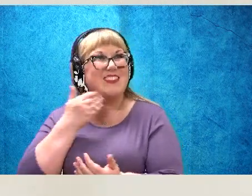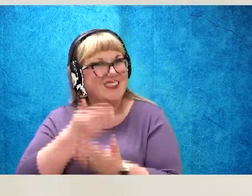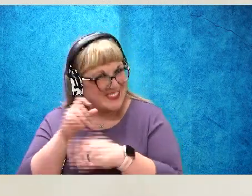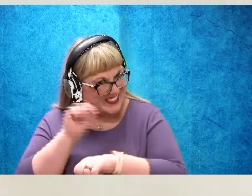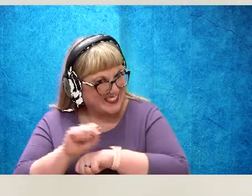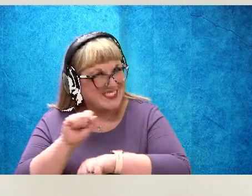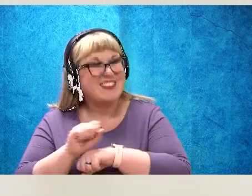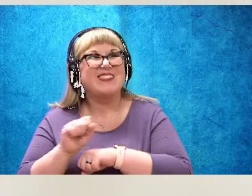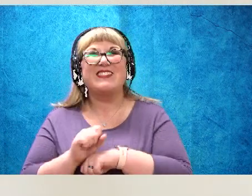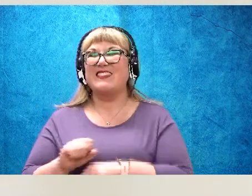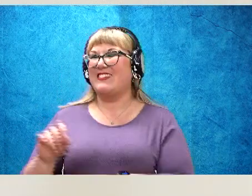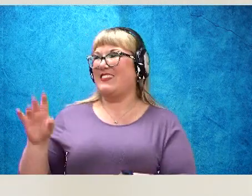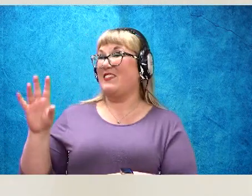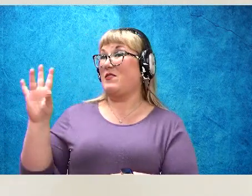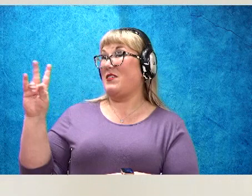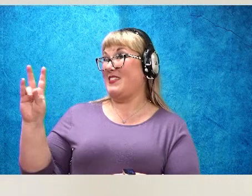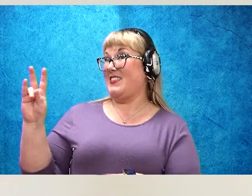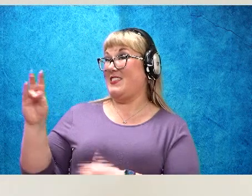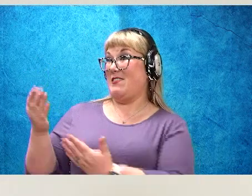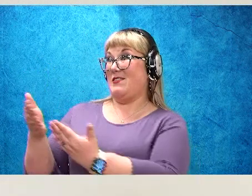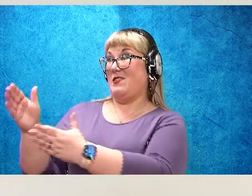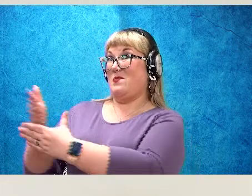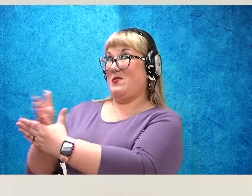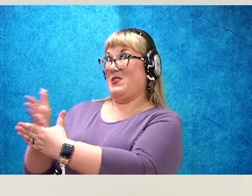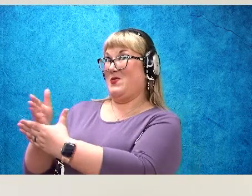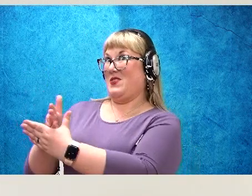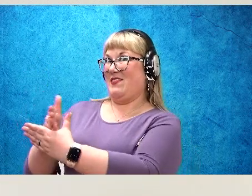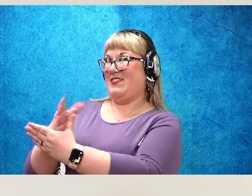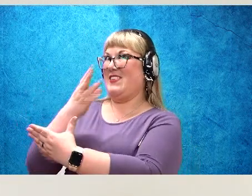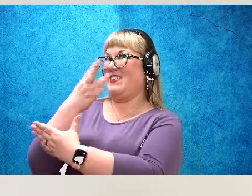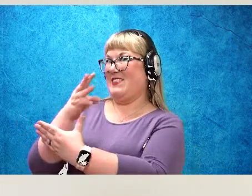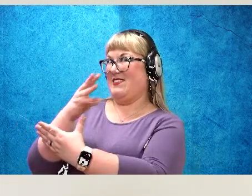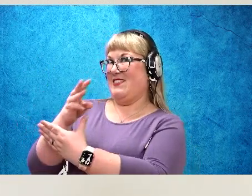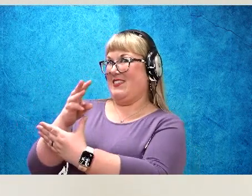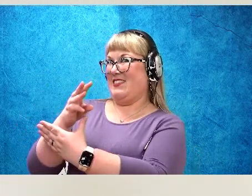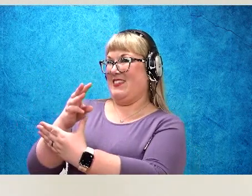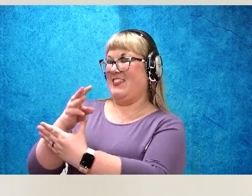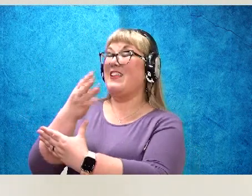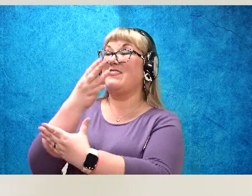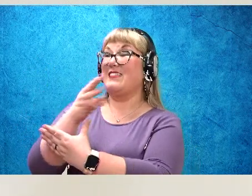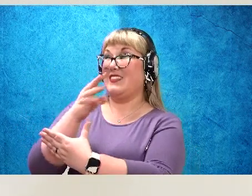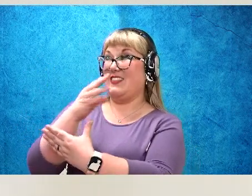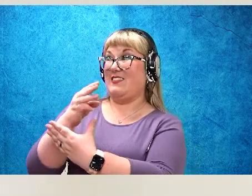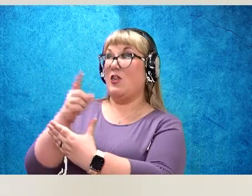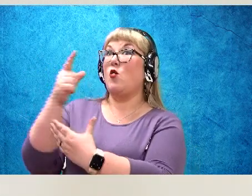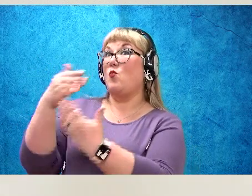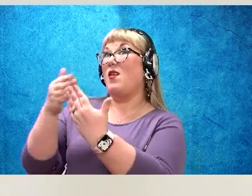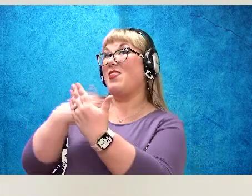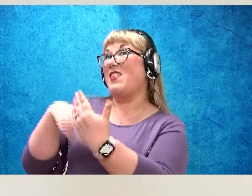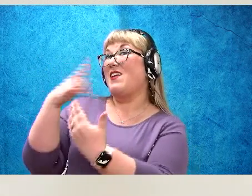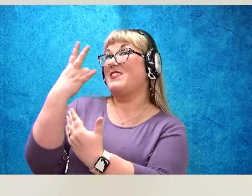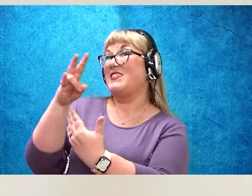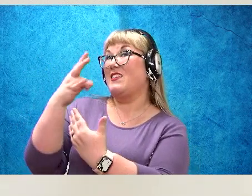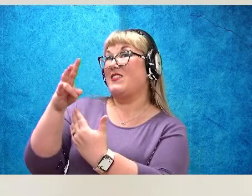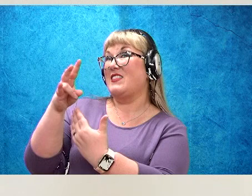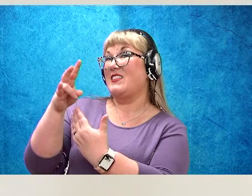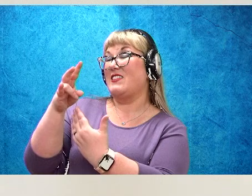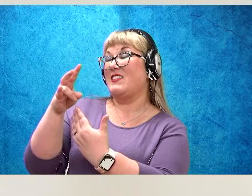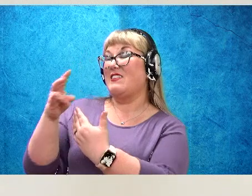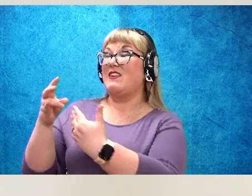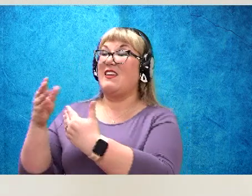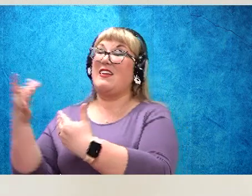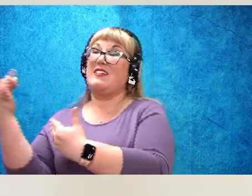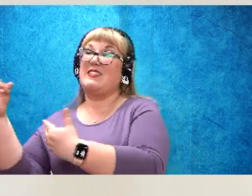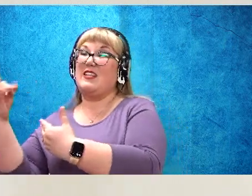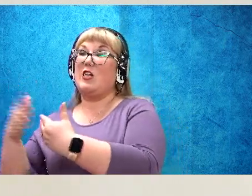good. 17 comes between 16 because 16 is 1 less than 17